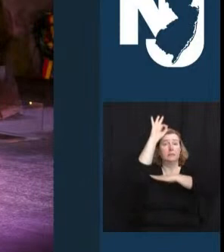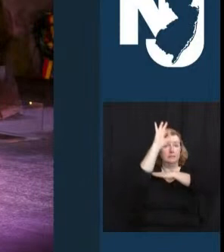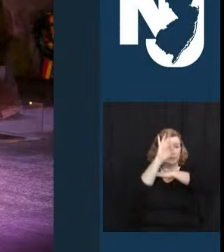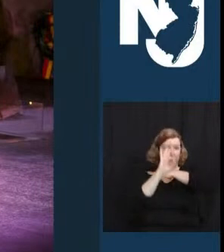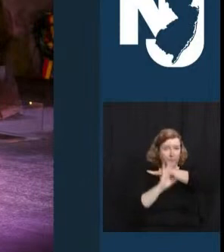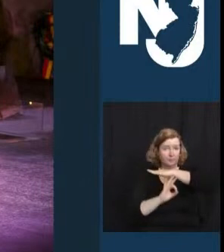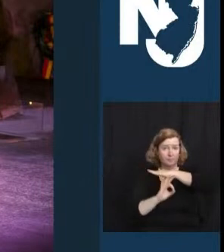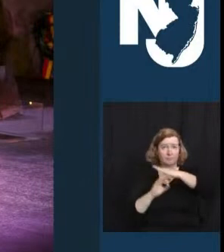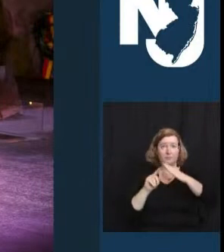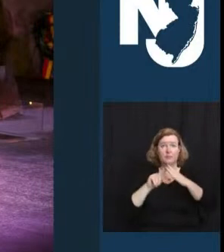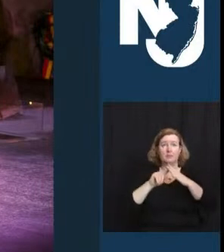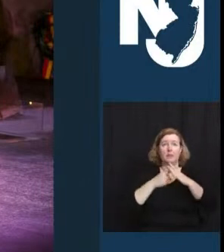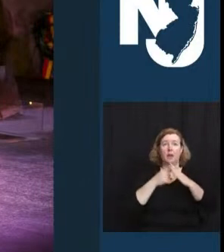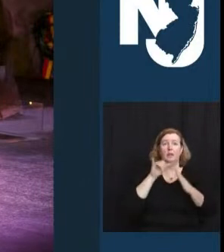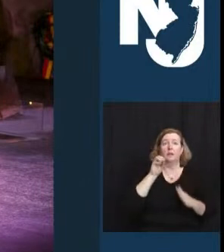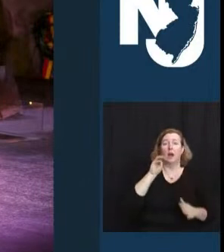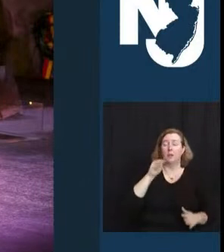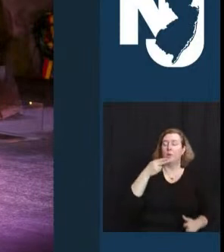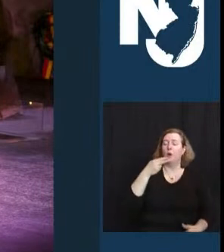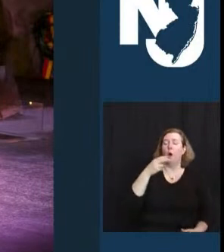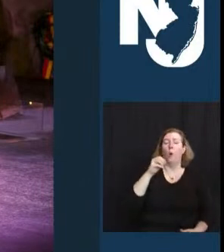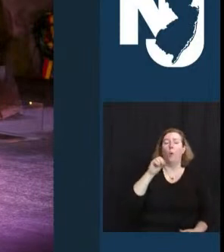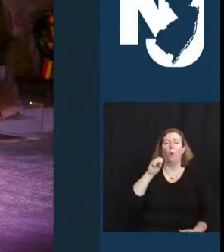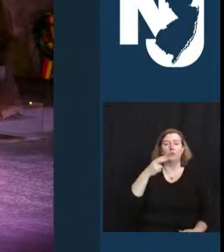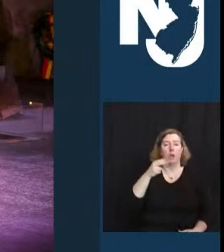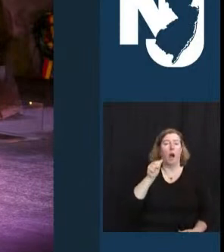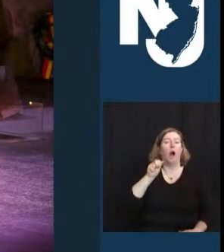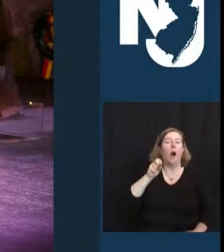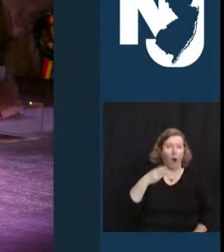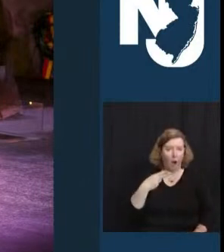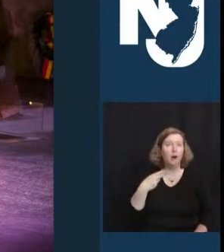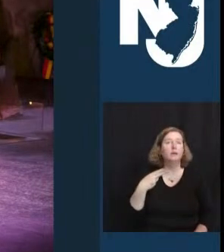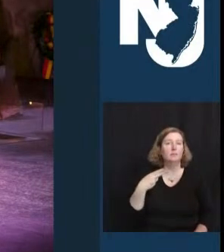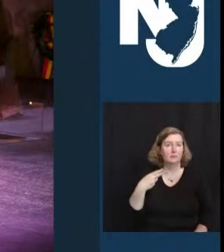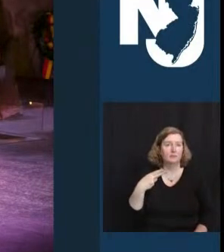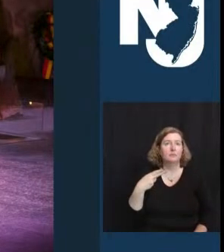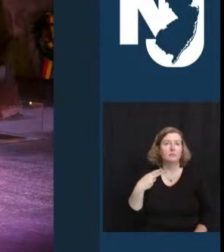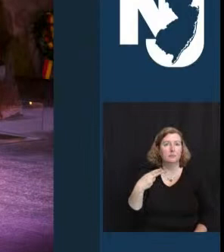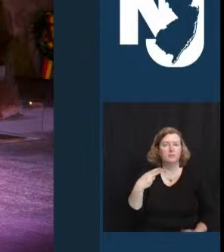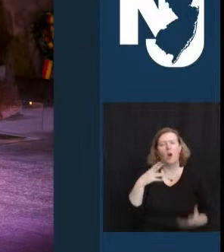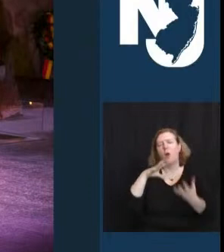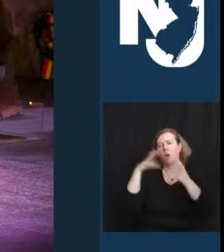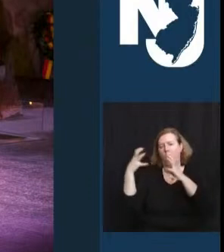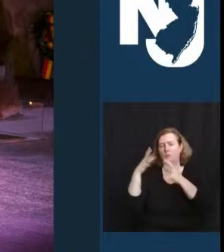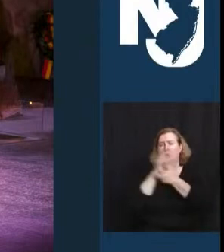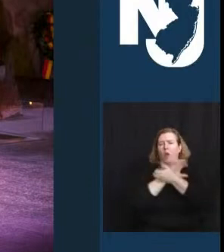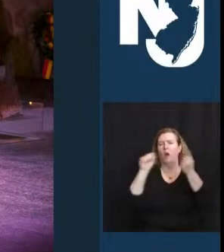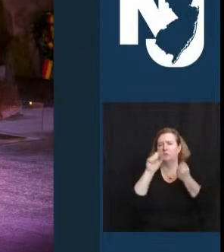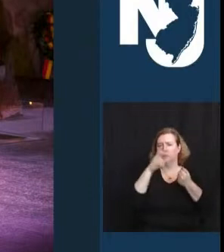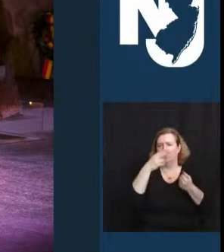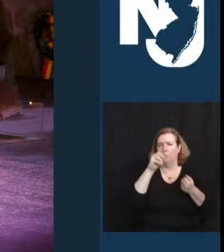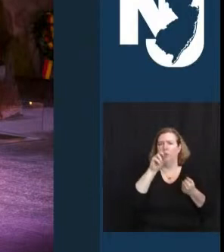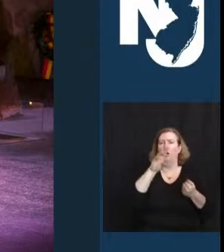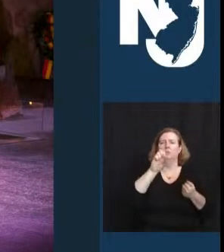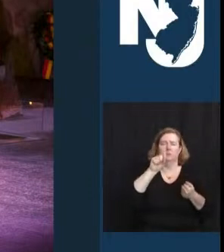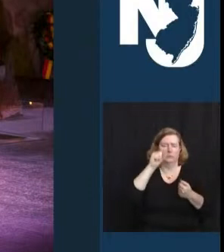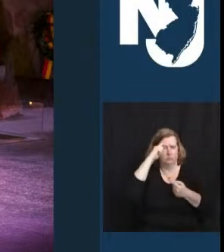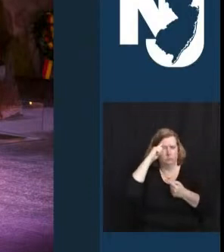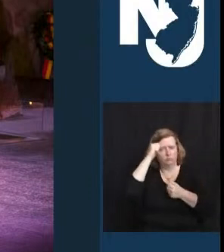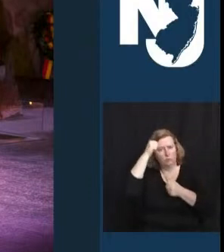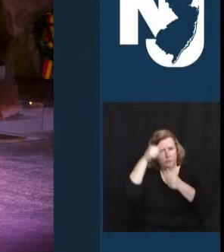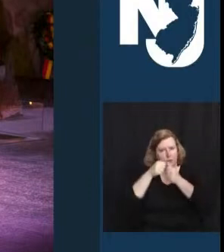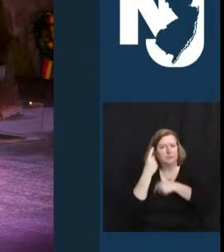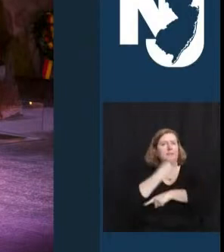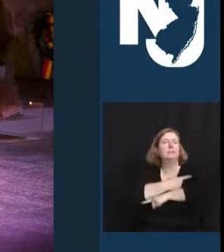HaShoah, Holocaust Remembrance Day. We can never let the memories of the 6 million Jews and millions